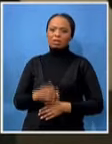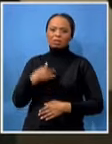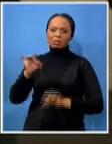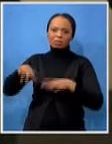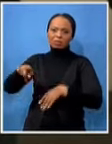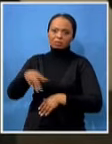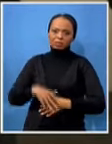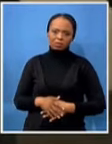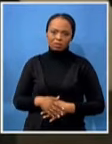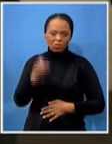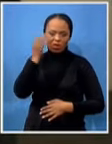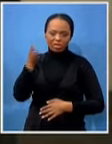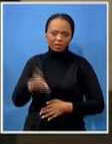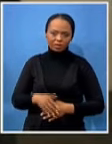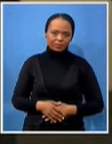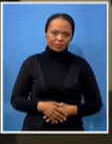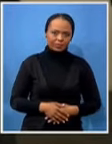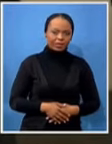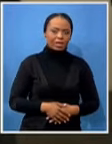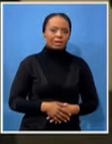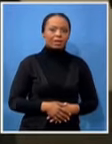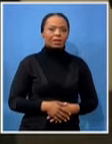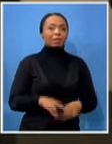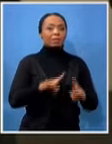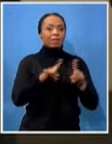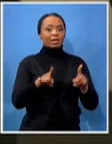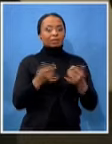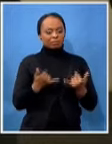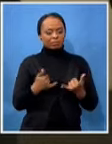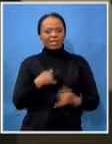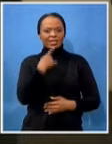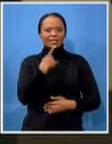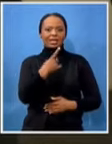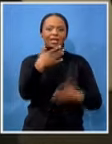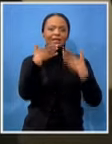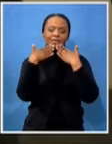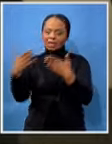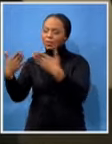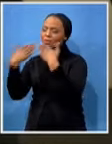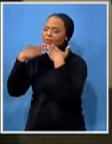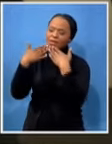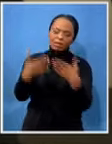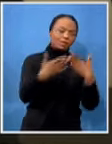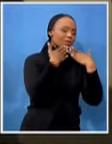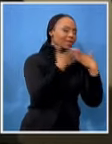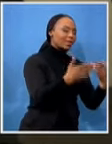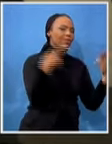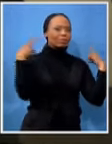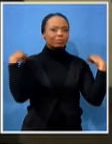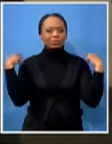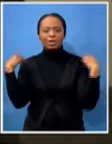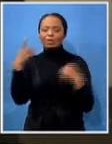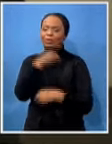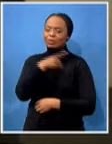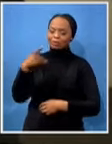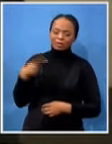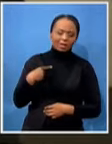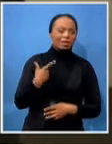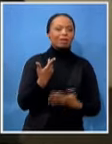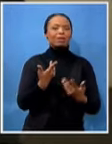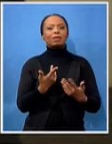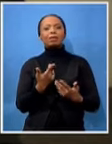to say thank you. Thank you to all of you, the clinicians, the nurses, the doctors, the emergency